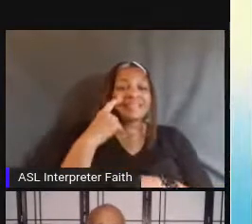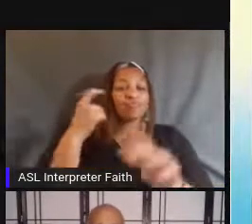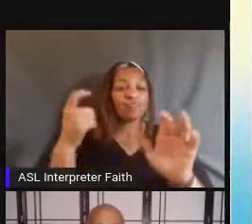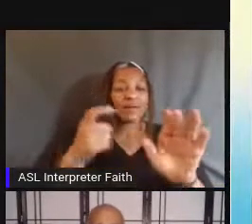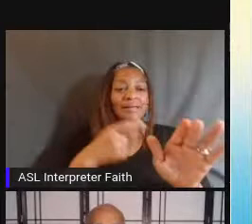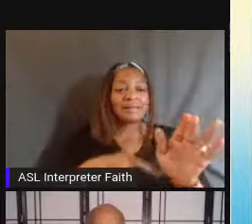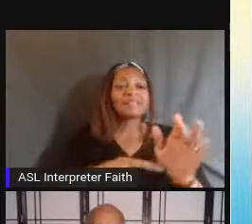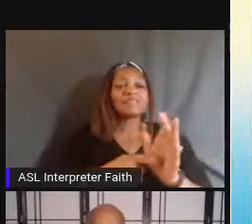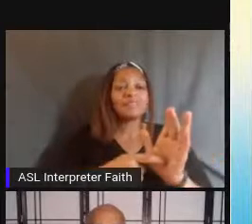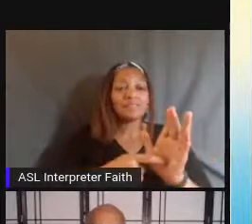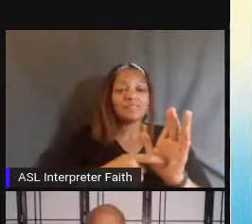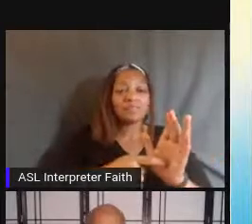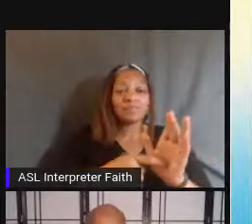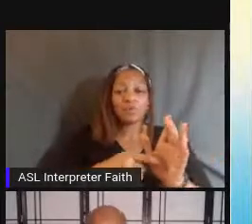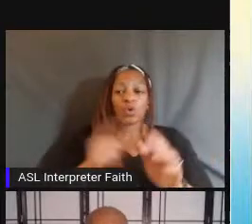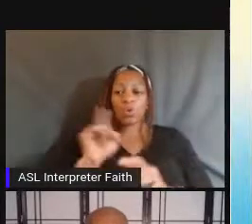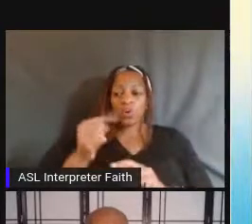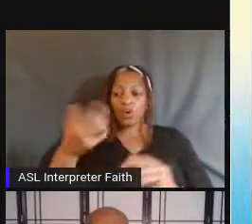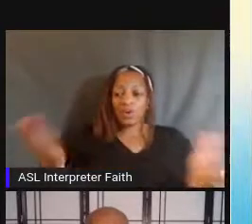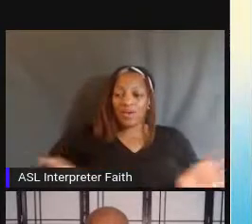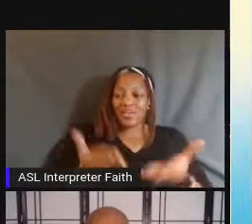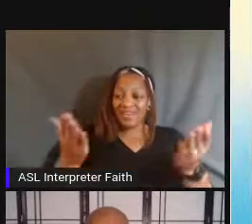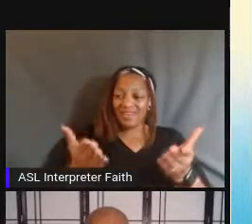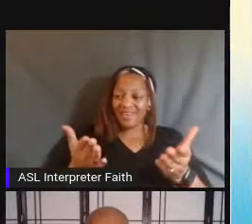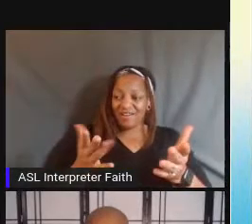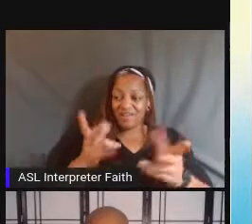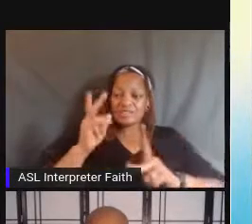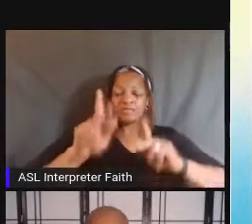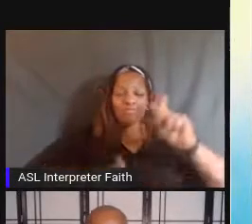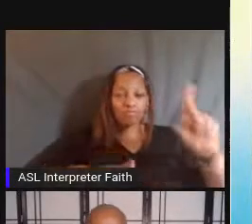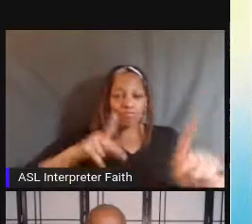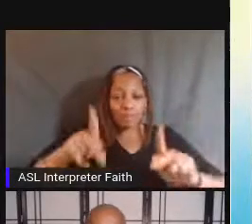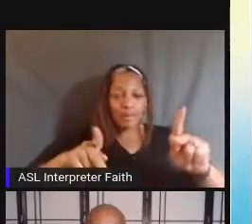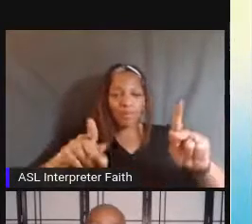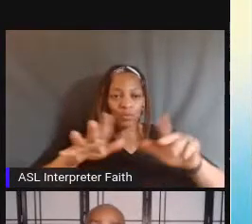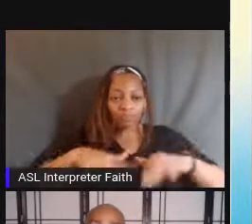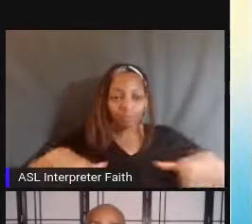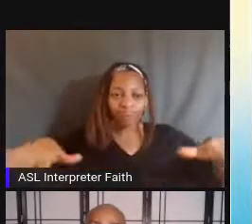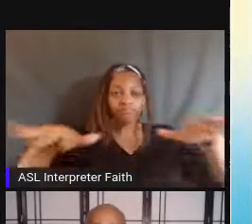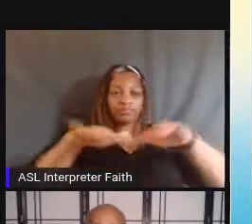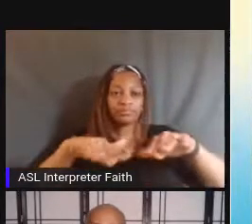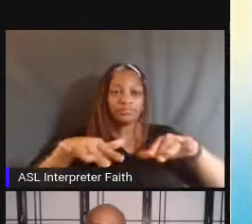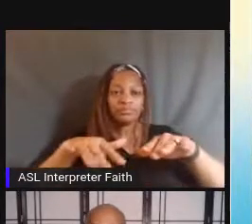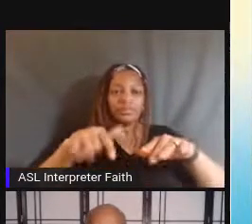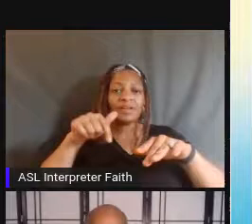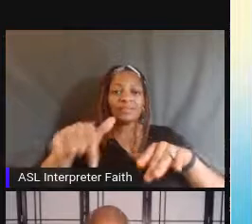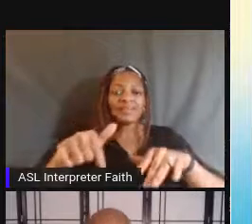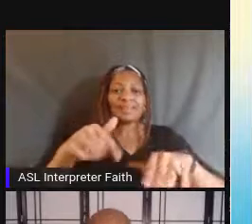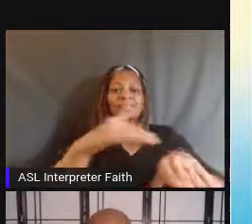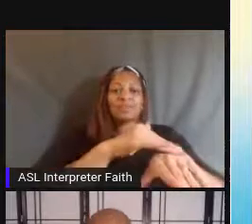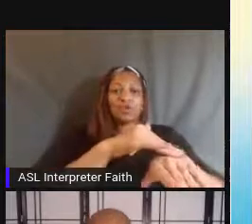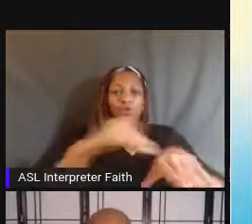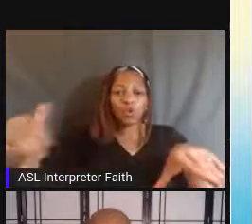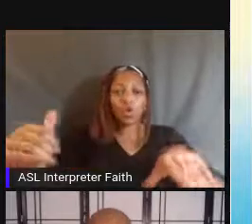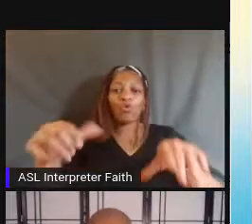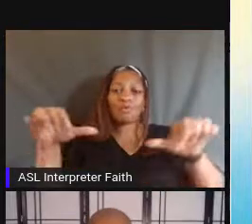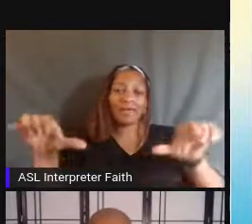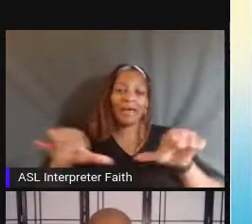that where we are as a species, this is a call to